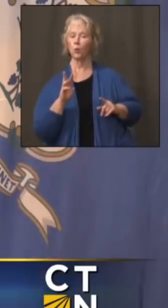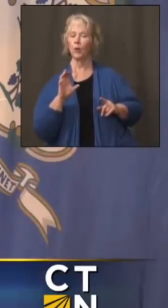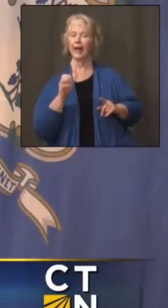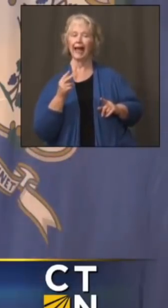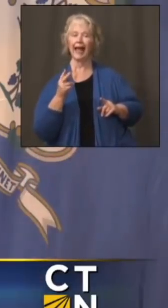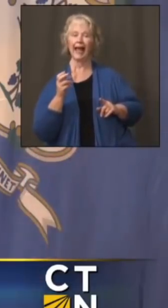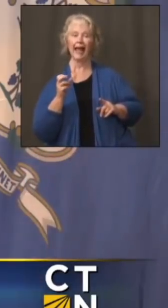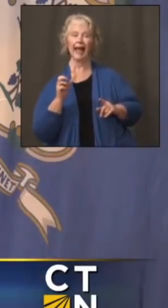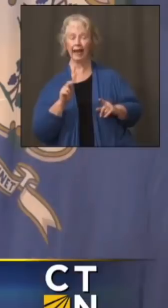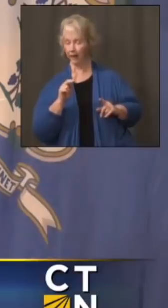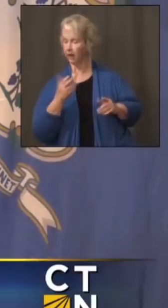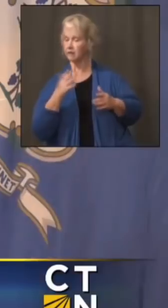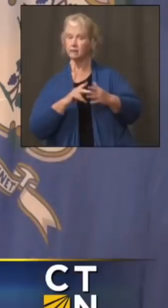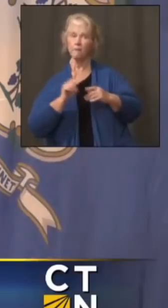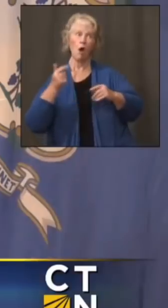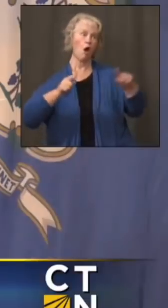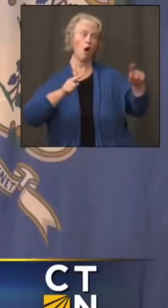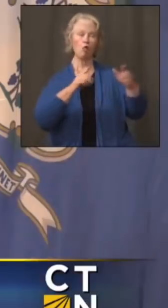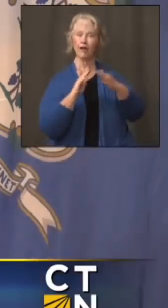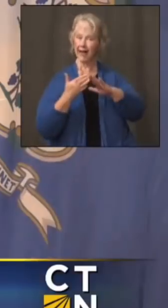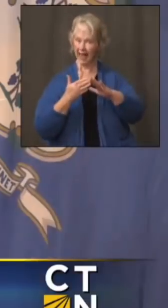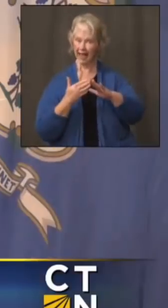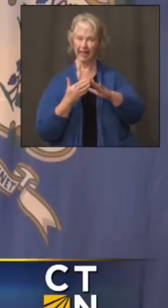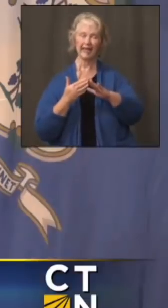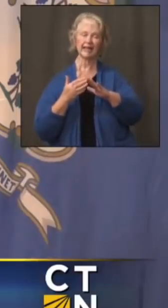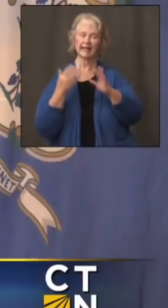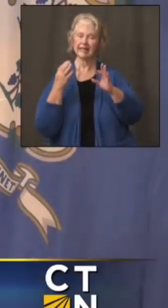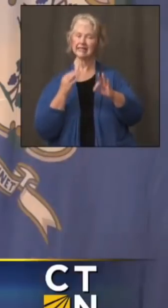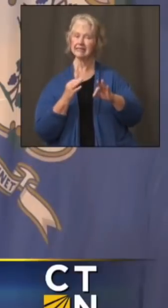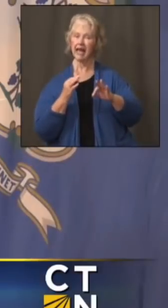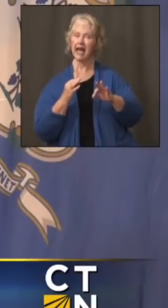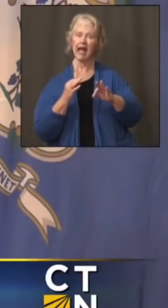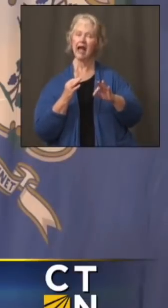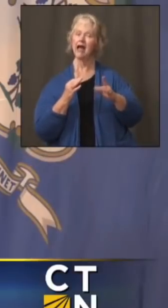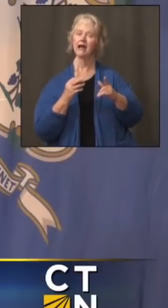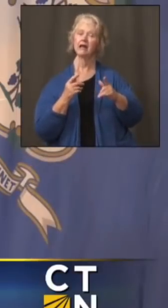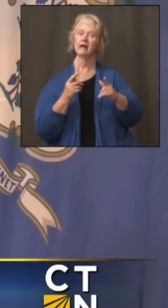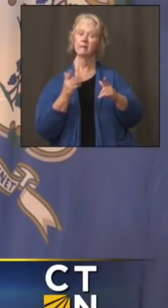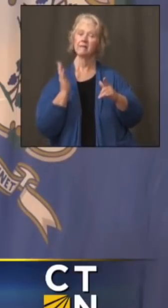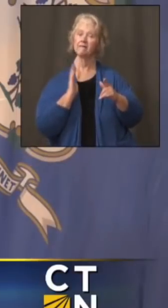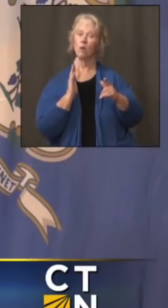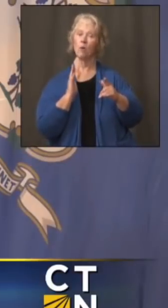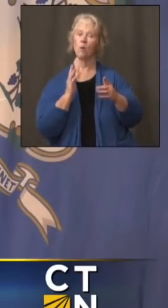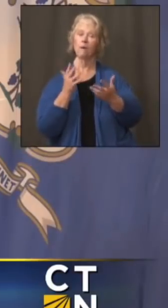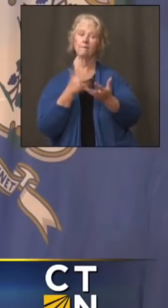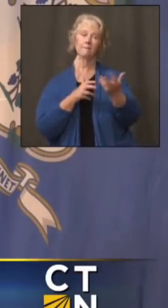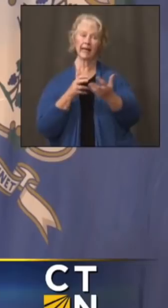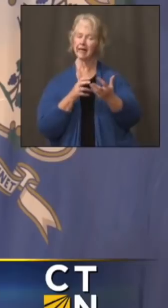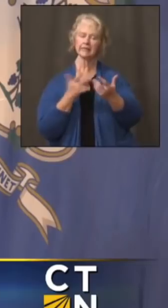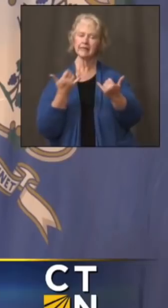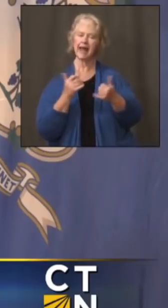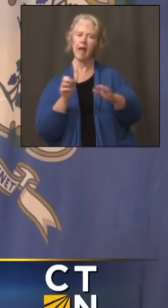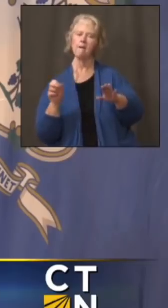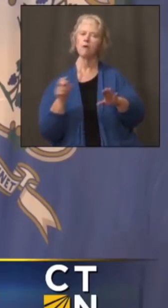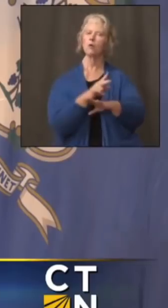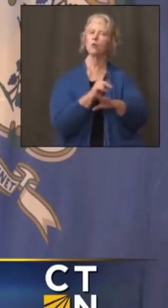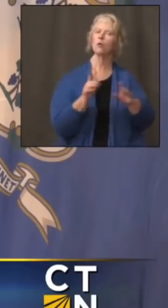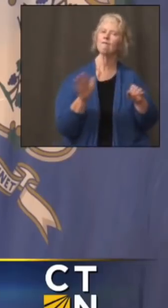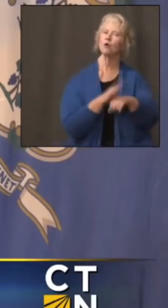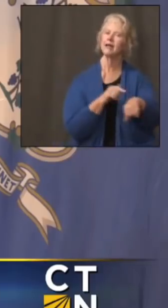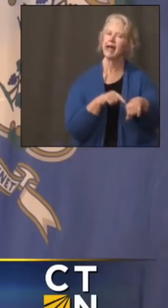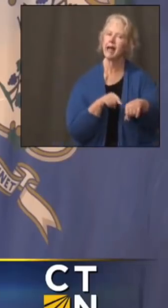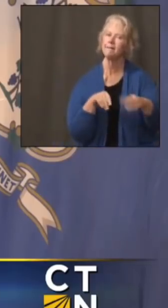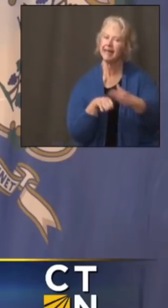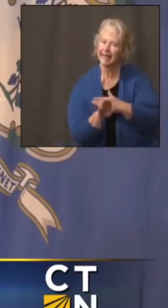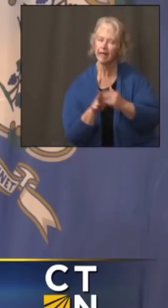the other parts of the state are moving from hybrid to a full-time in-classroom experience. So I think you're